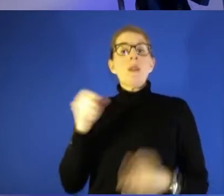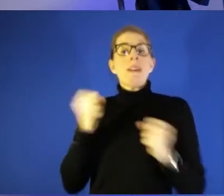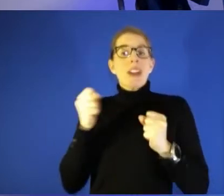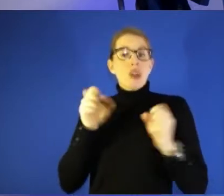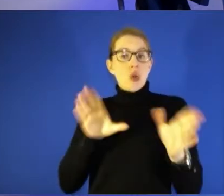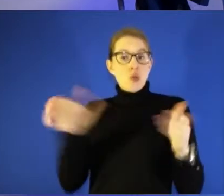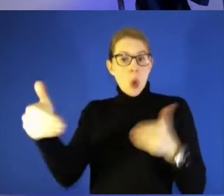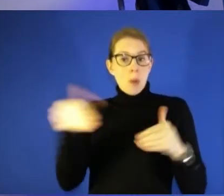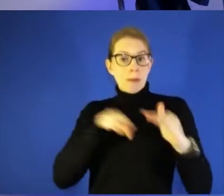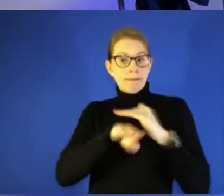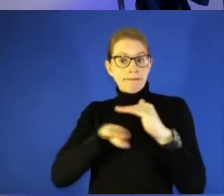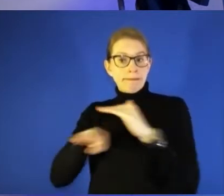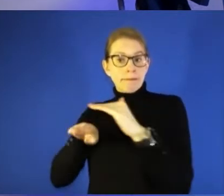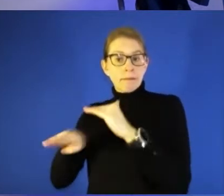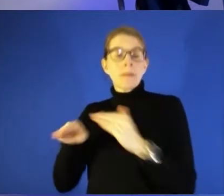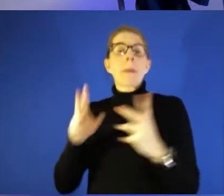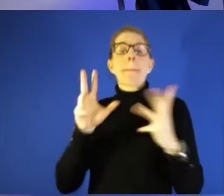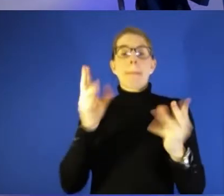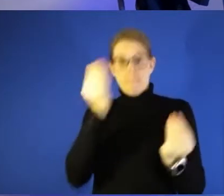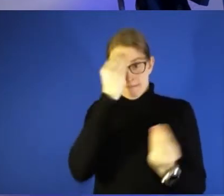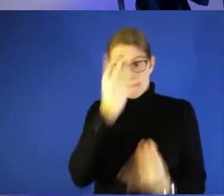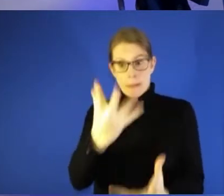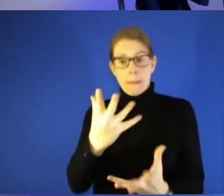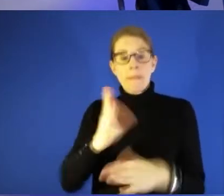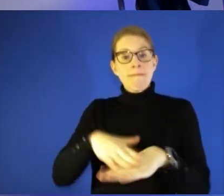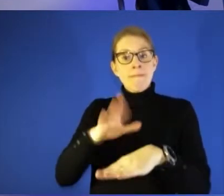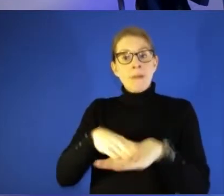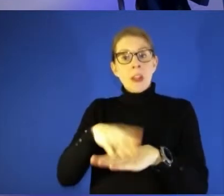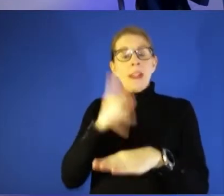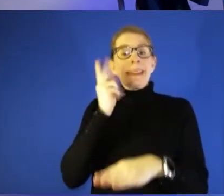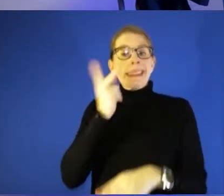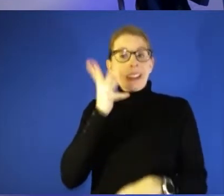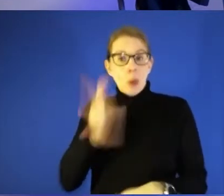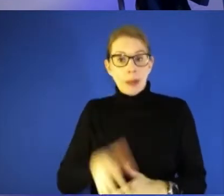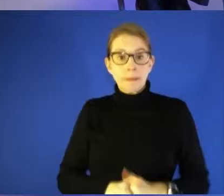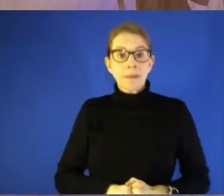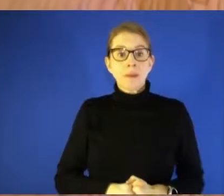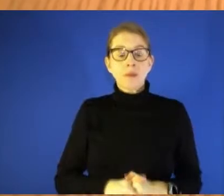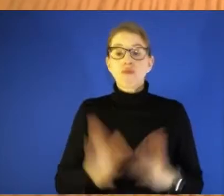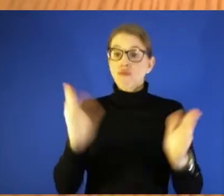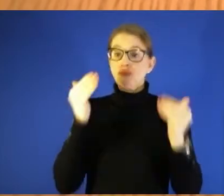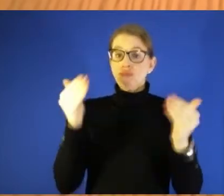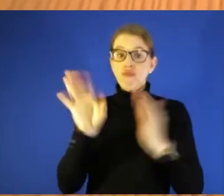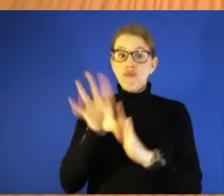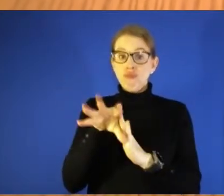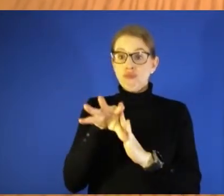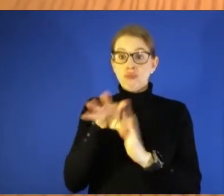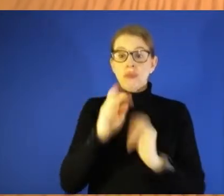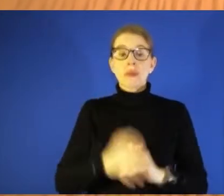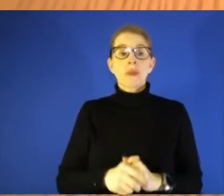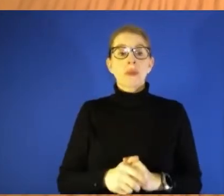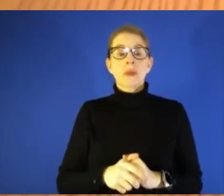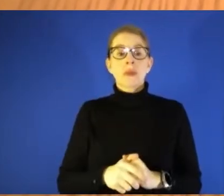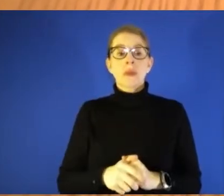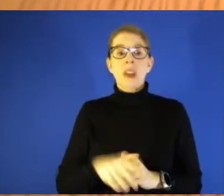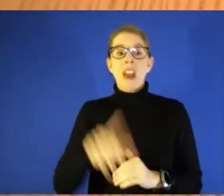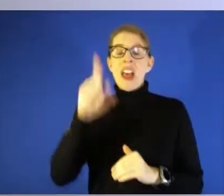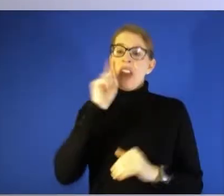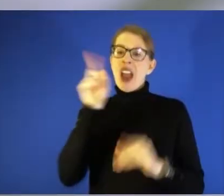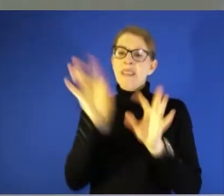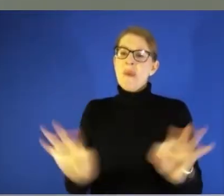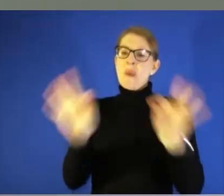just wanted to make folks aware of what they are about to see. We could go ahead and roll the video, but we felt it was just important, not